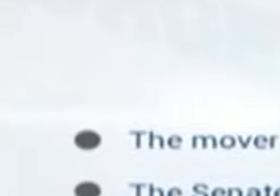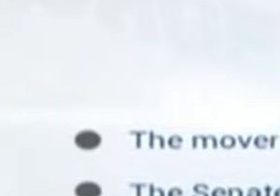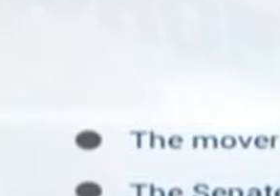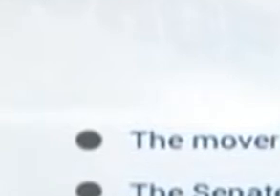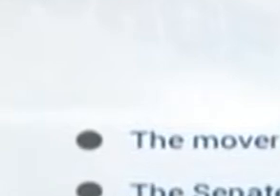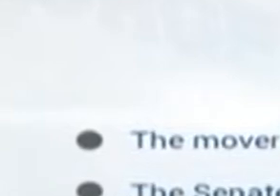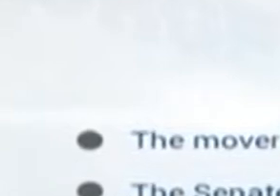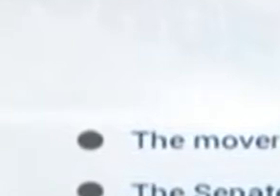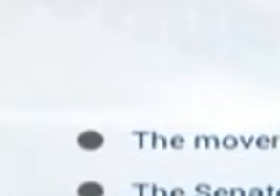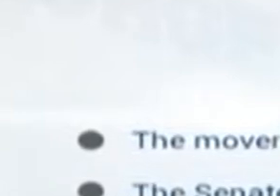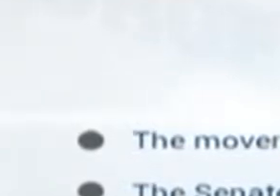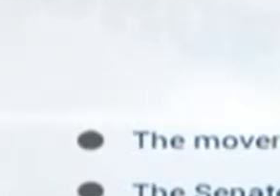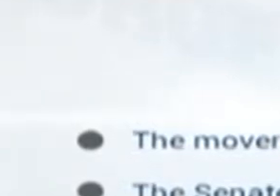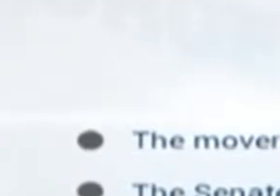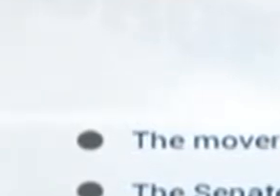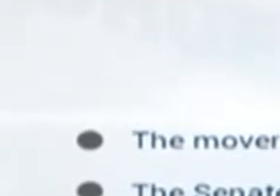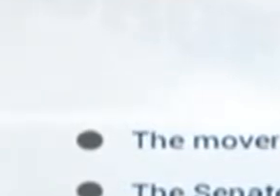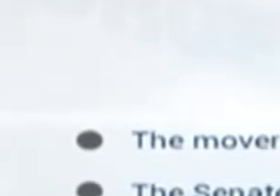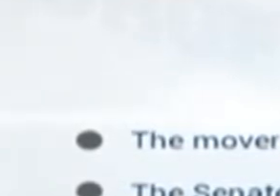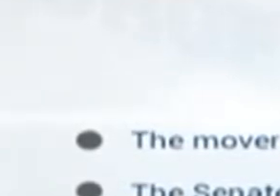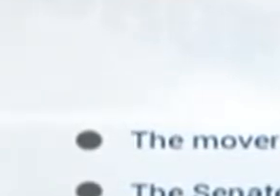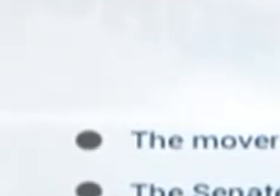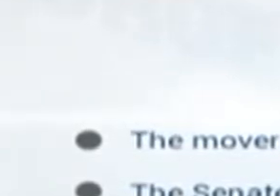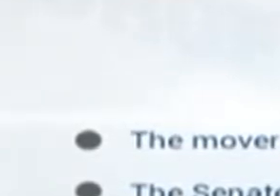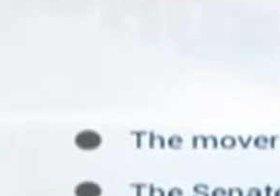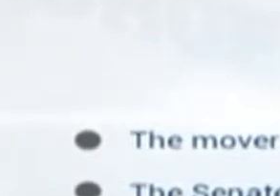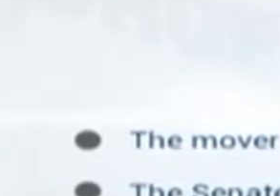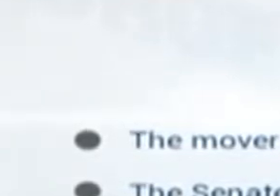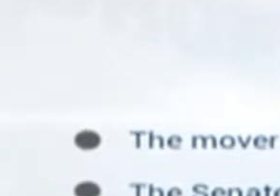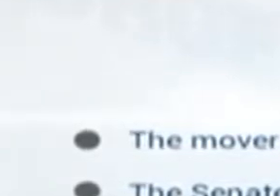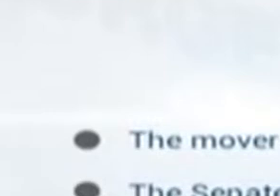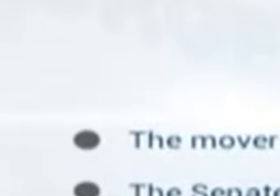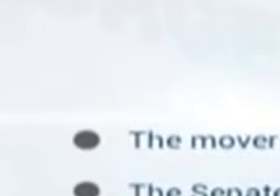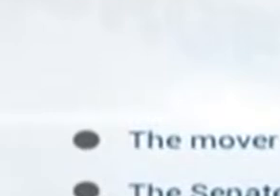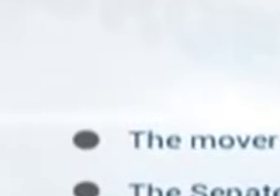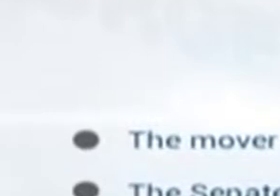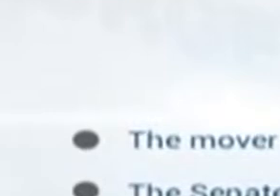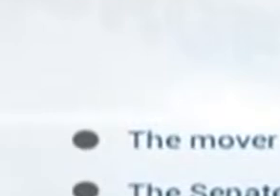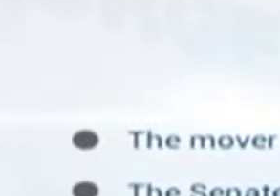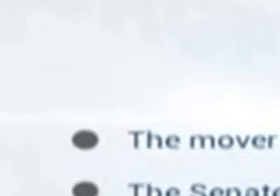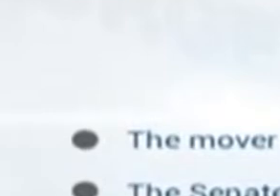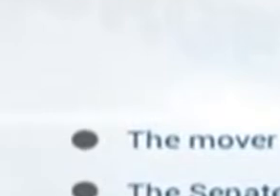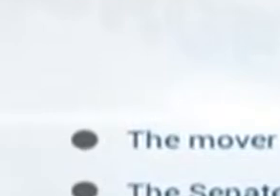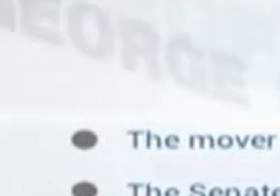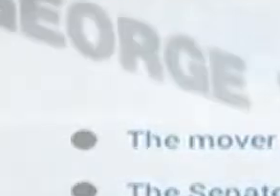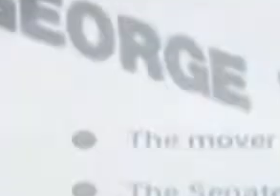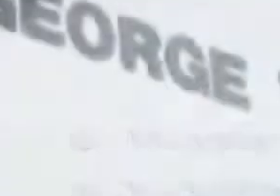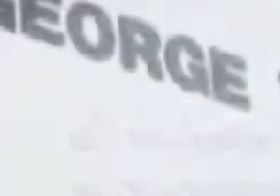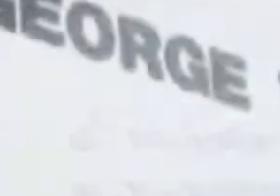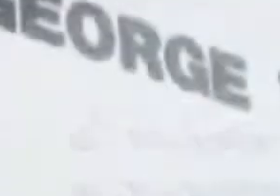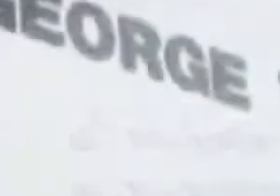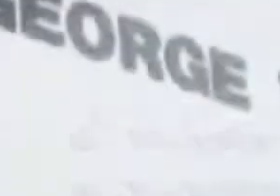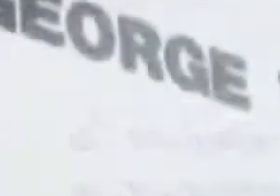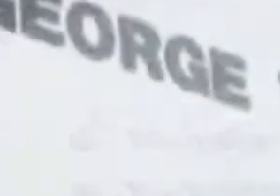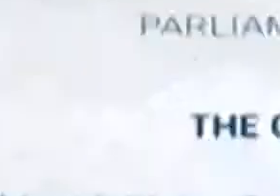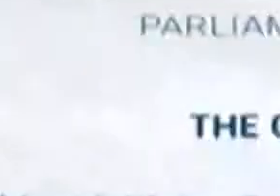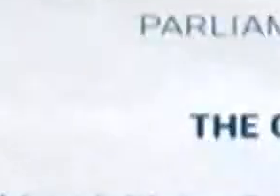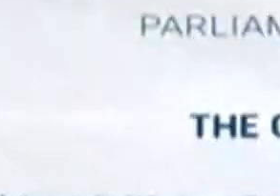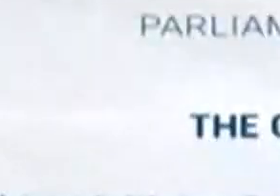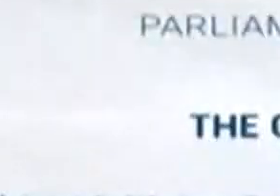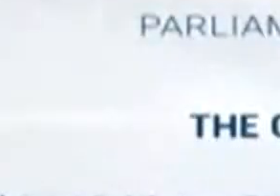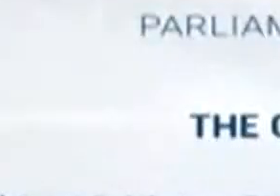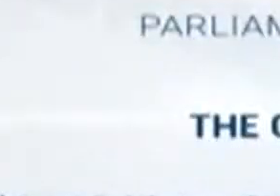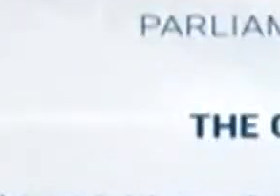the mover of a motion may reply after all the other members present have addressed the House. Let's talk about the Cabinet.